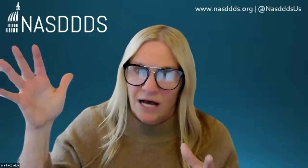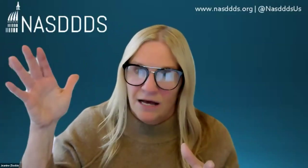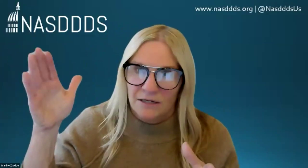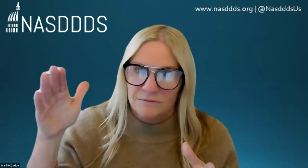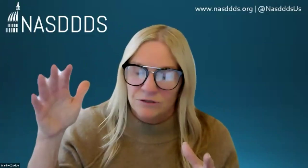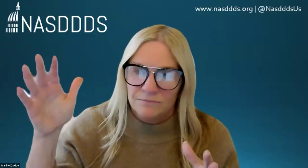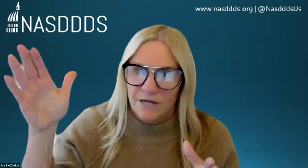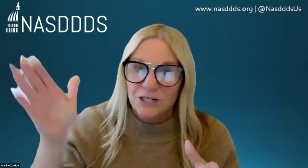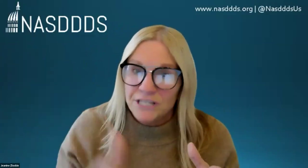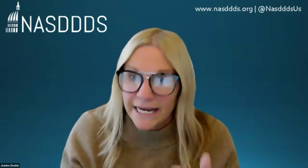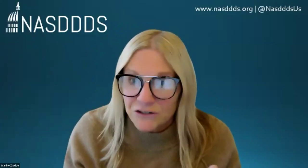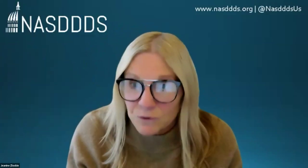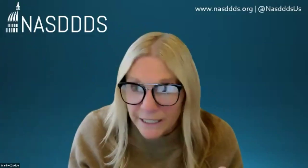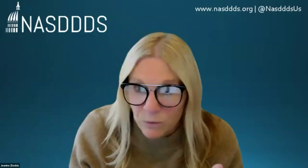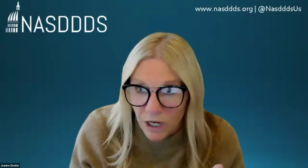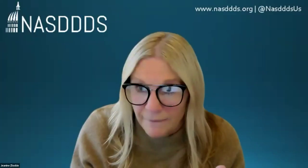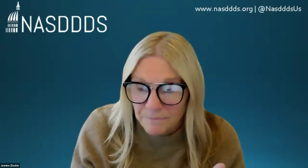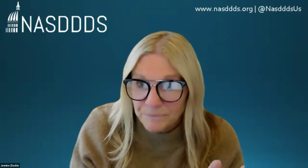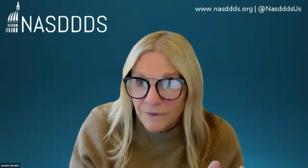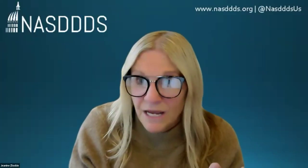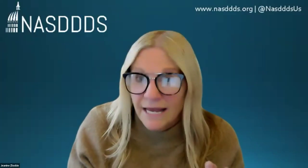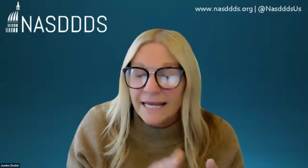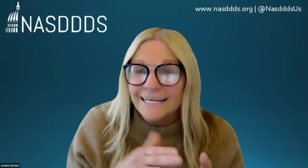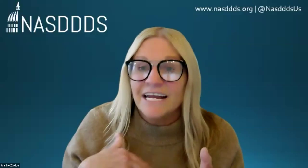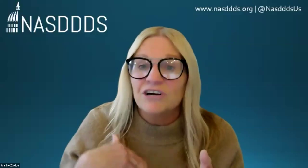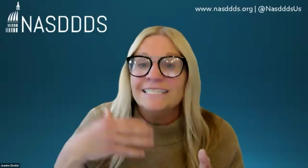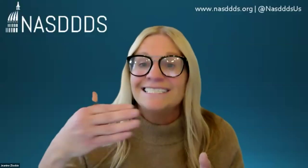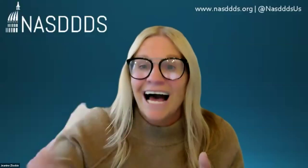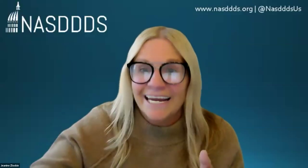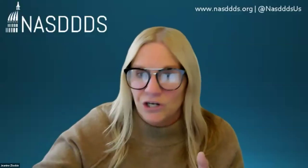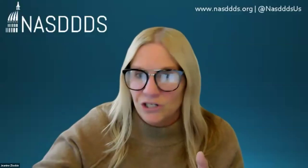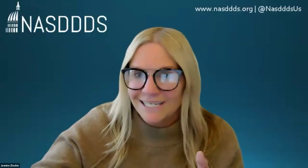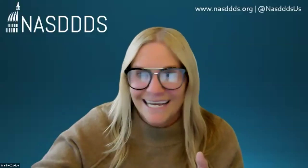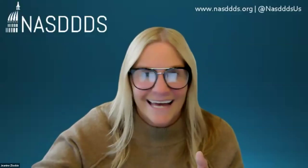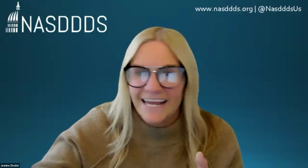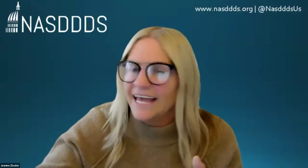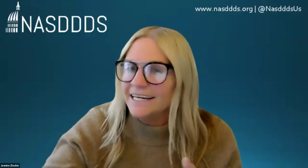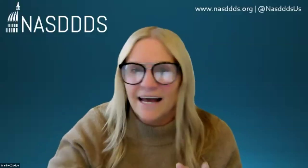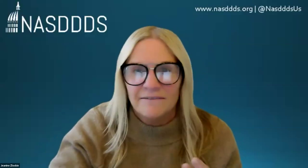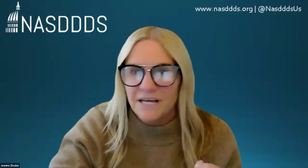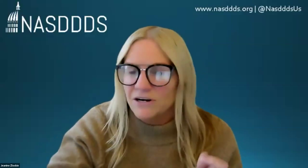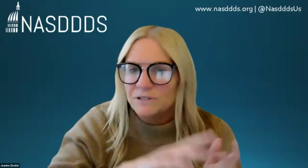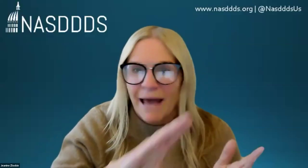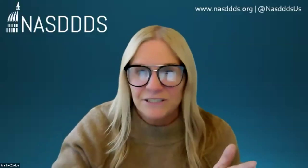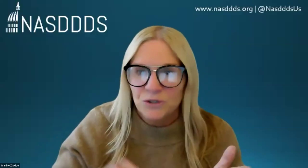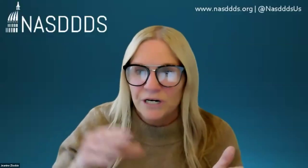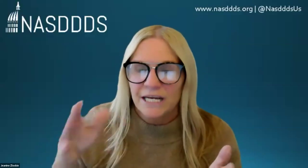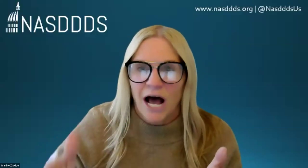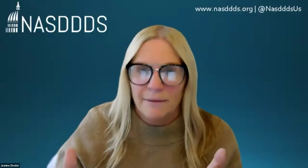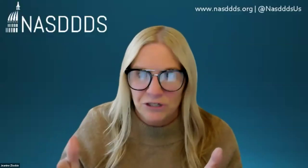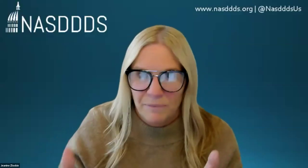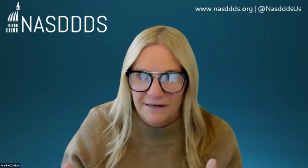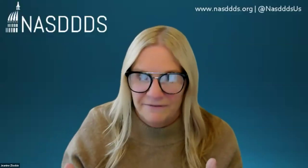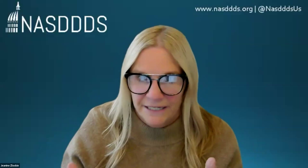person under the age of 21, they're entitled to get any of those mandatory